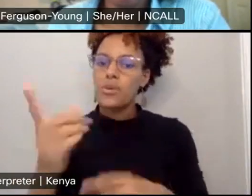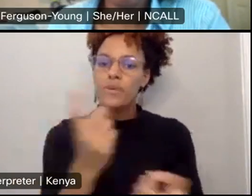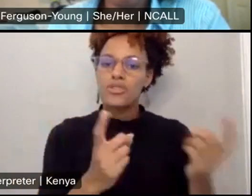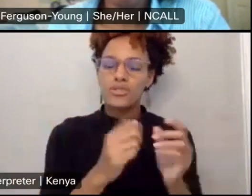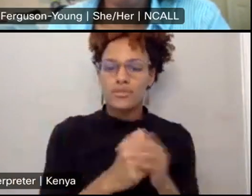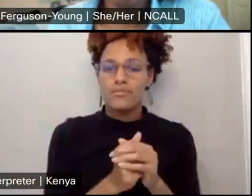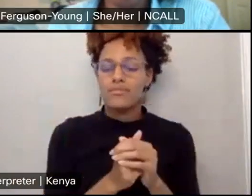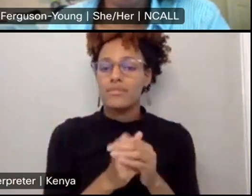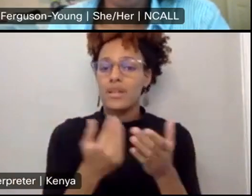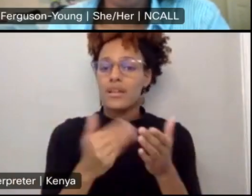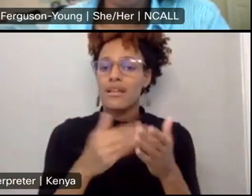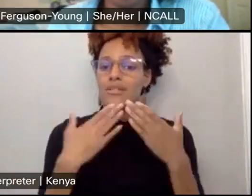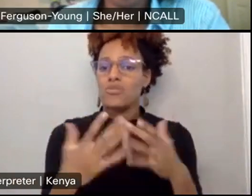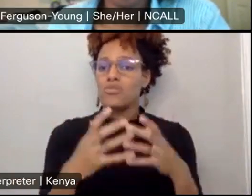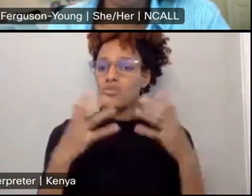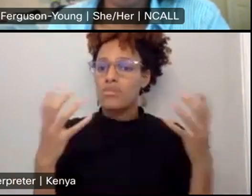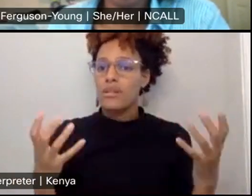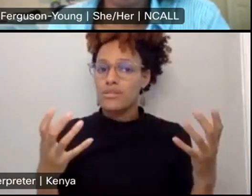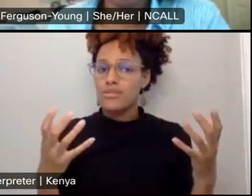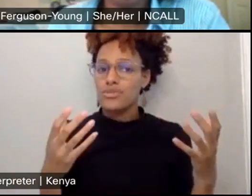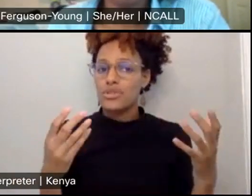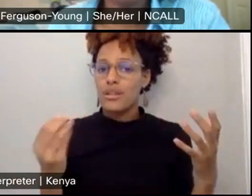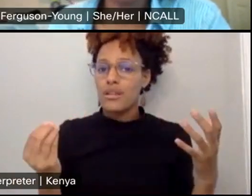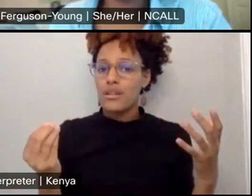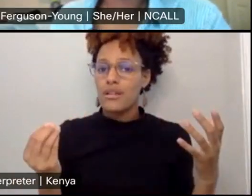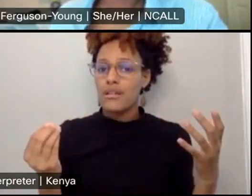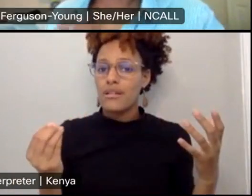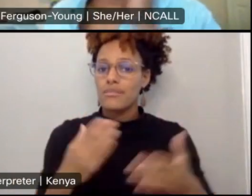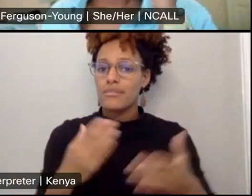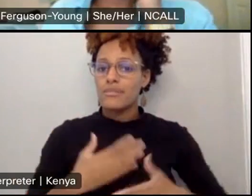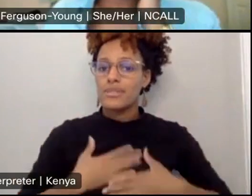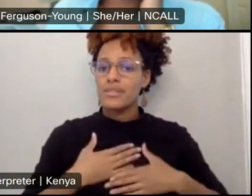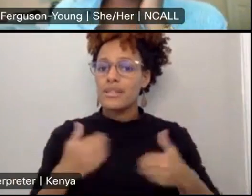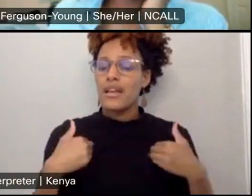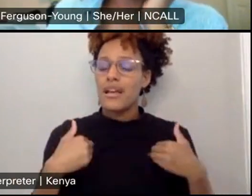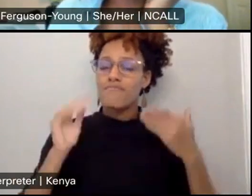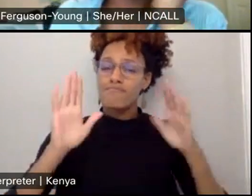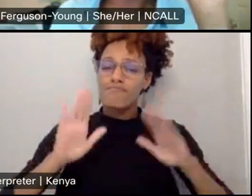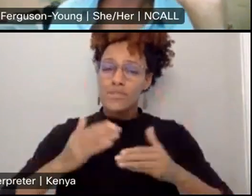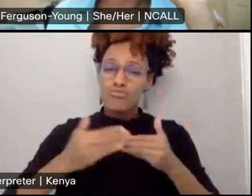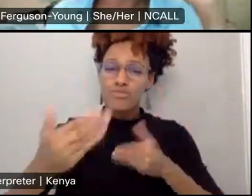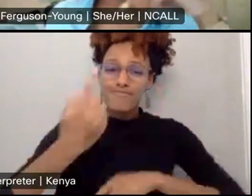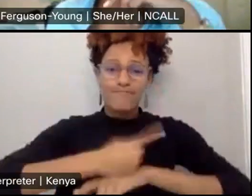thank you all so much, and please have a wonderful rest of your day.